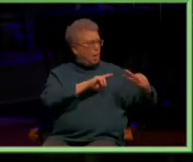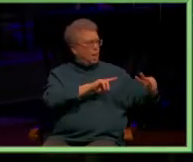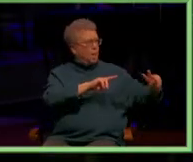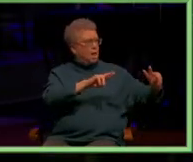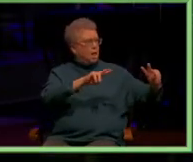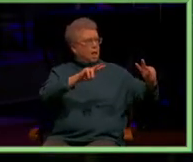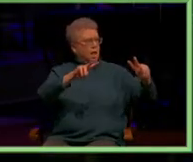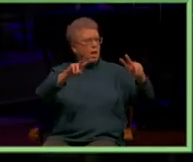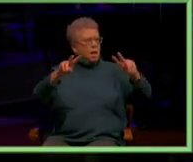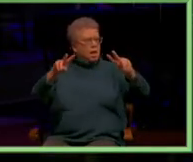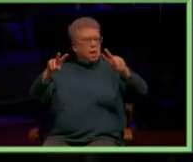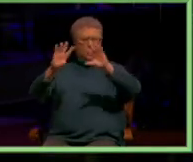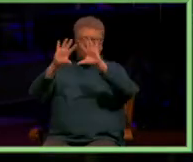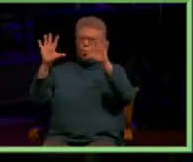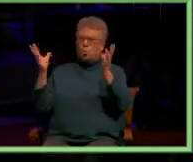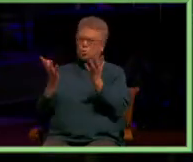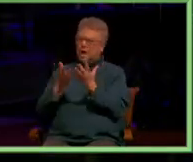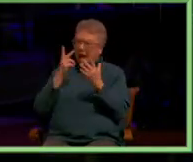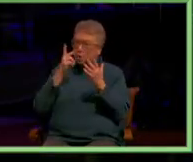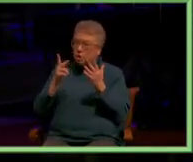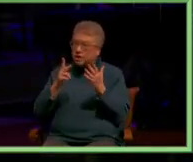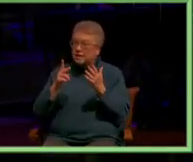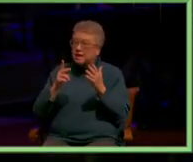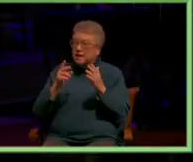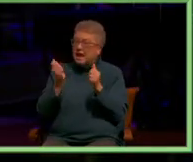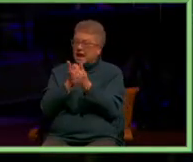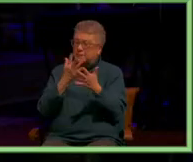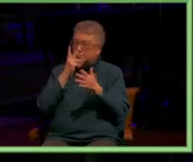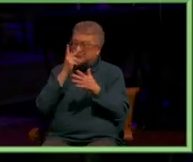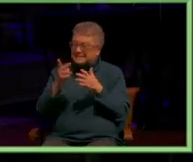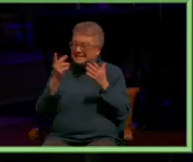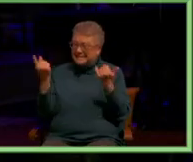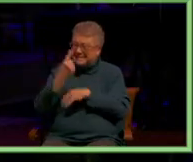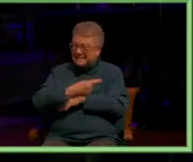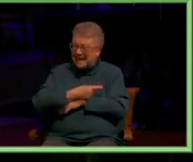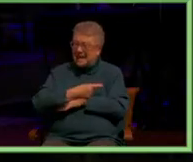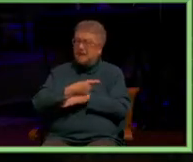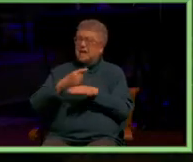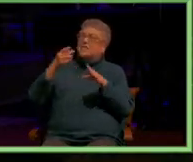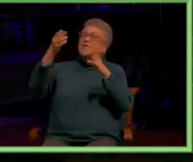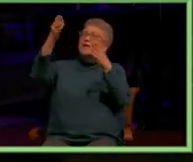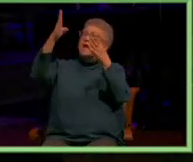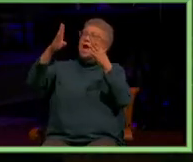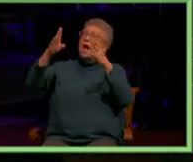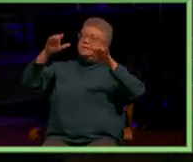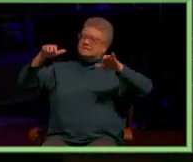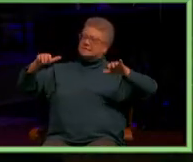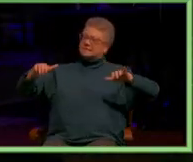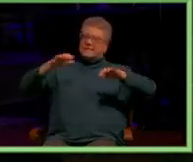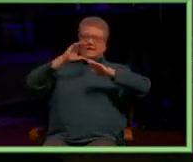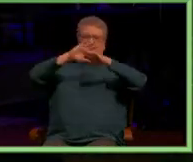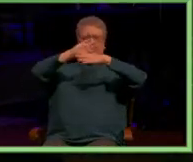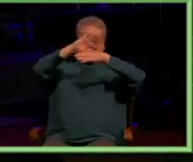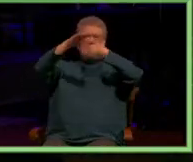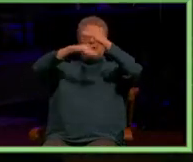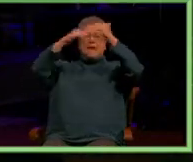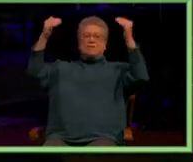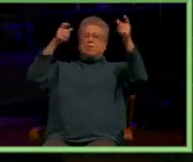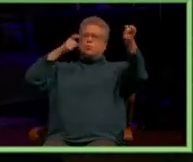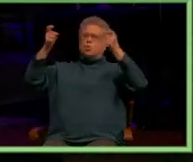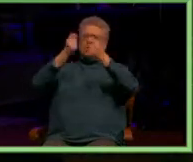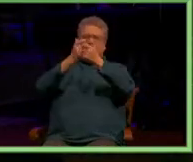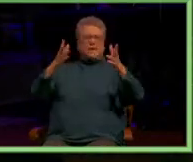imagine surveying the headlines of today. That the God who is peaceably sitting in heaven, ruling over all things, and